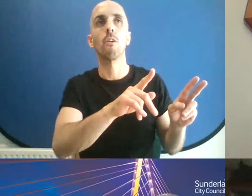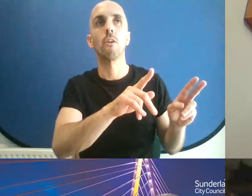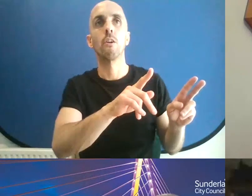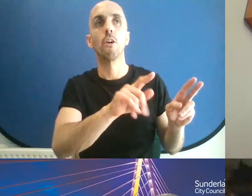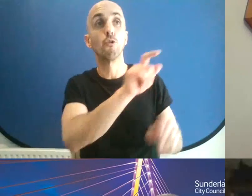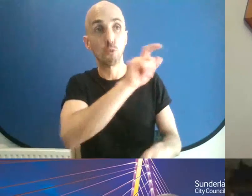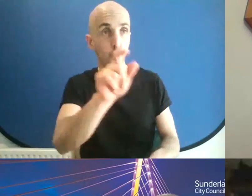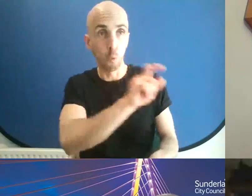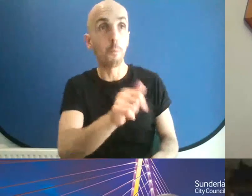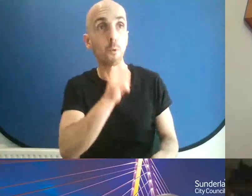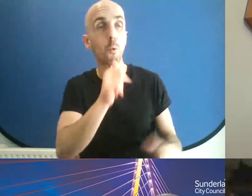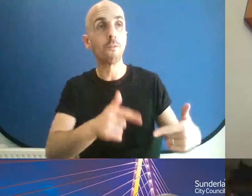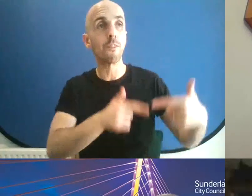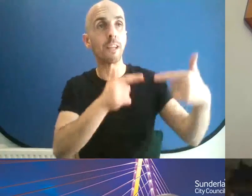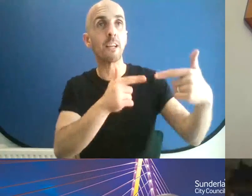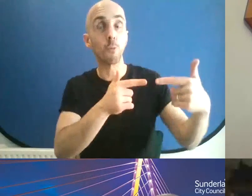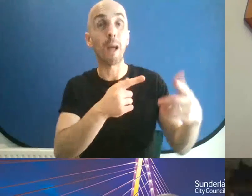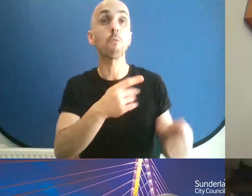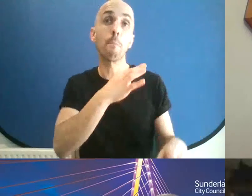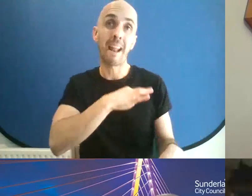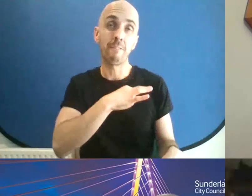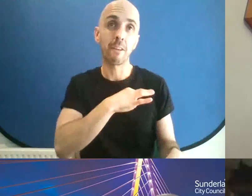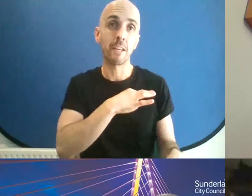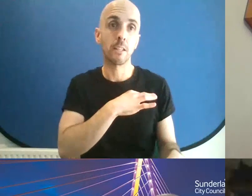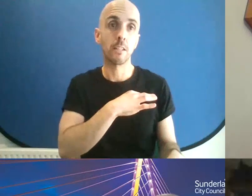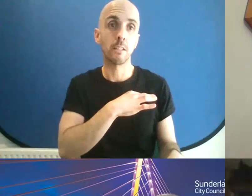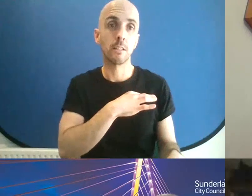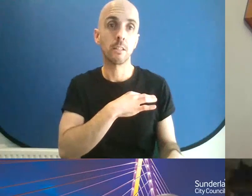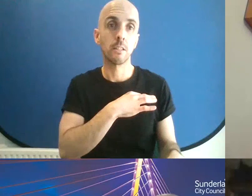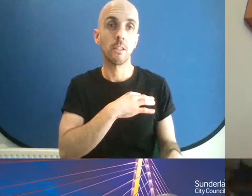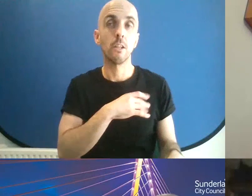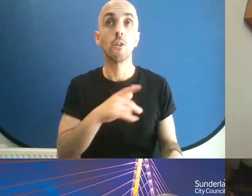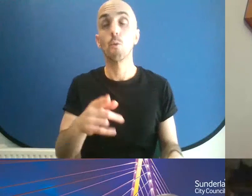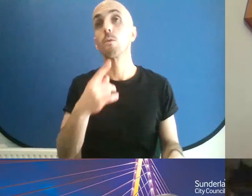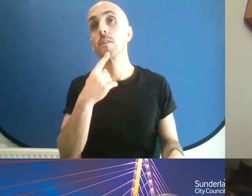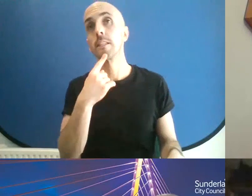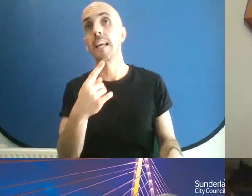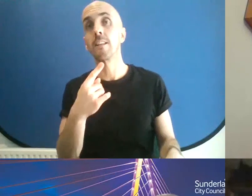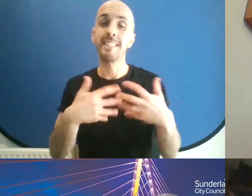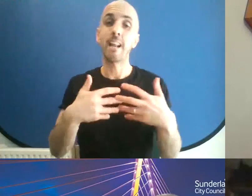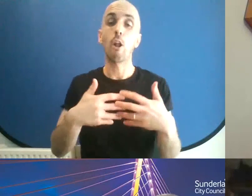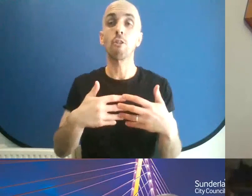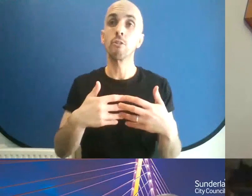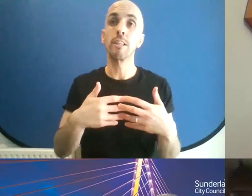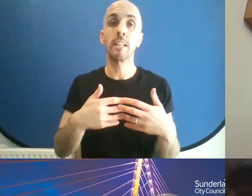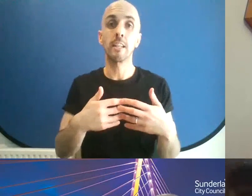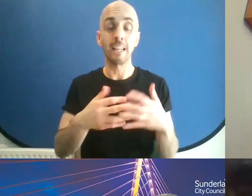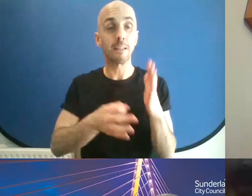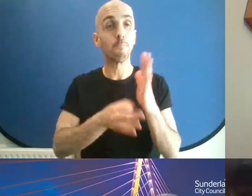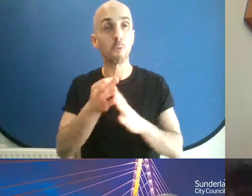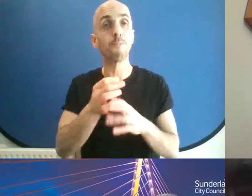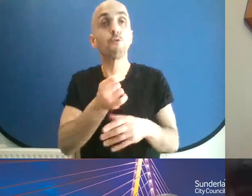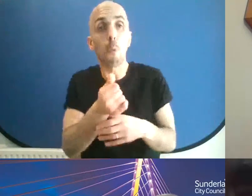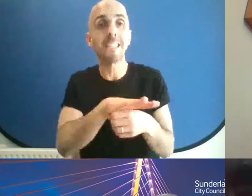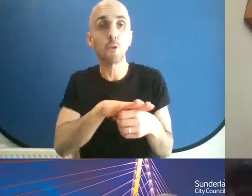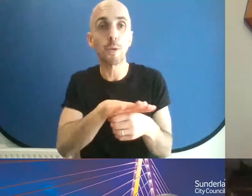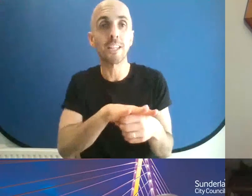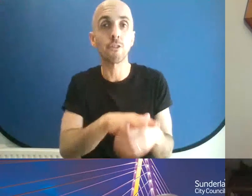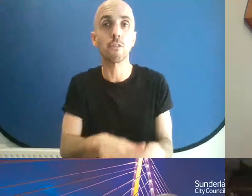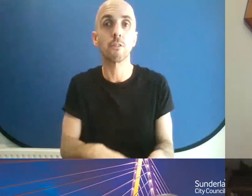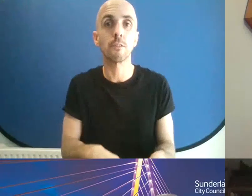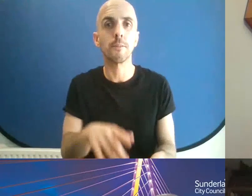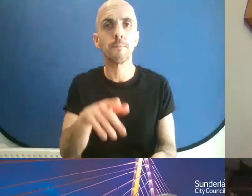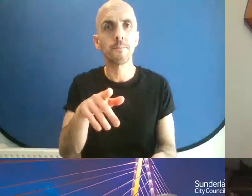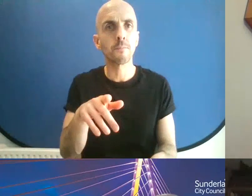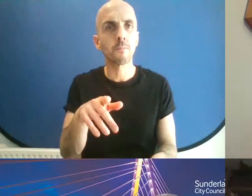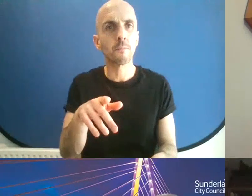So there are benefits in that, and this is a really useful tool. Wonderful. Thank you, Rebecca. And we had a small group at the